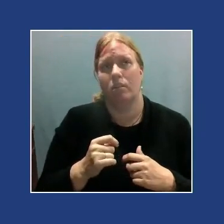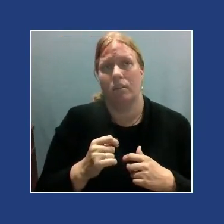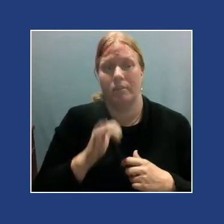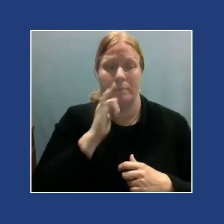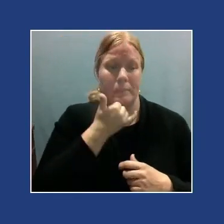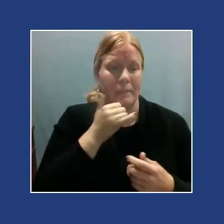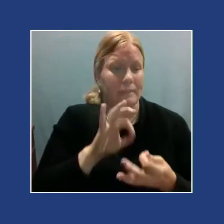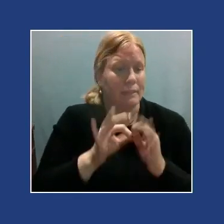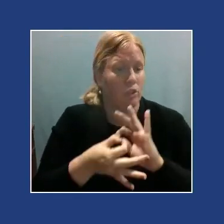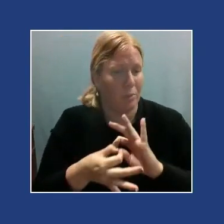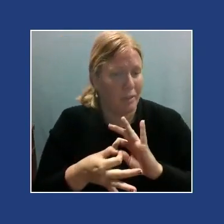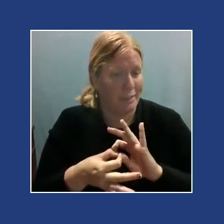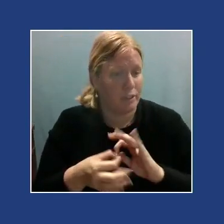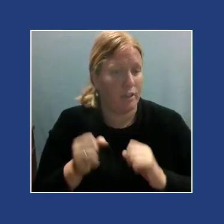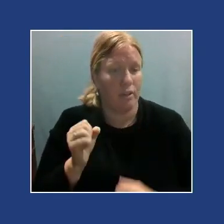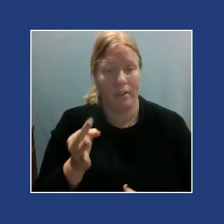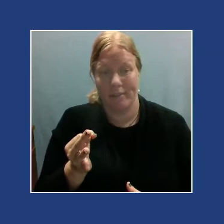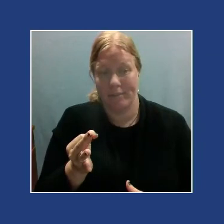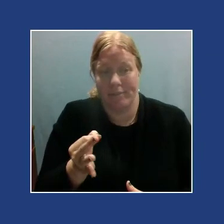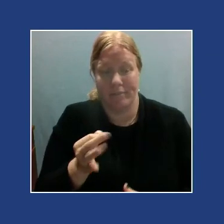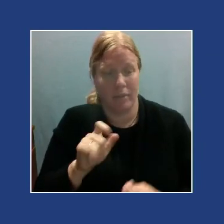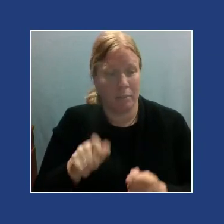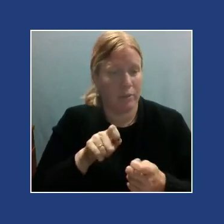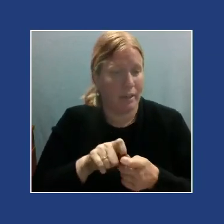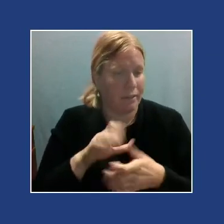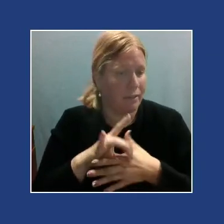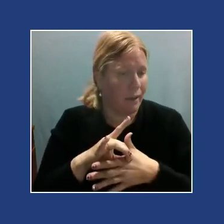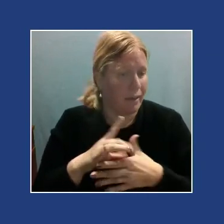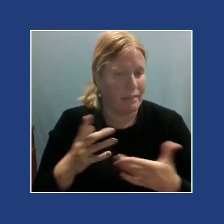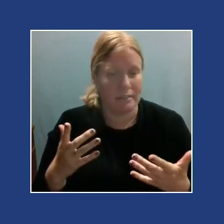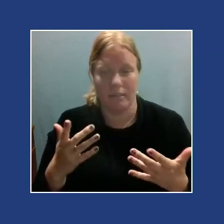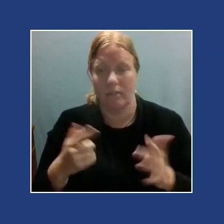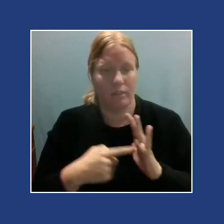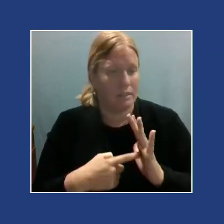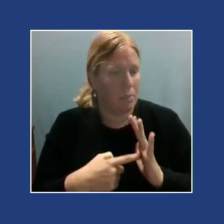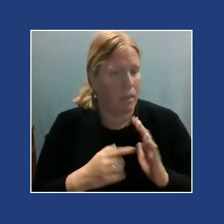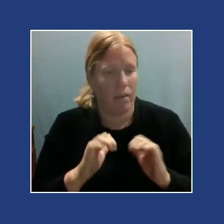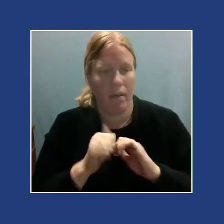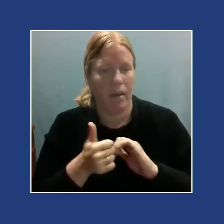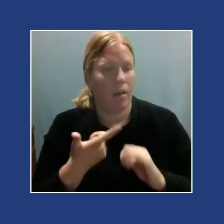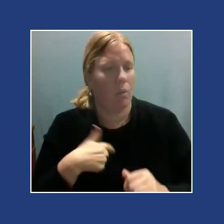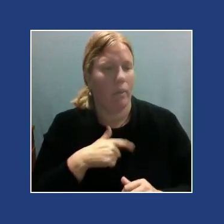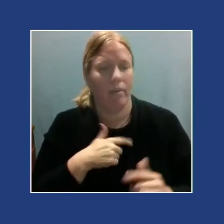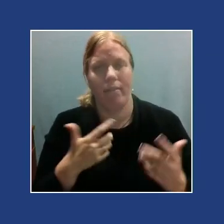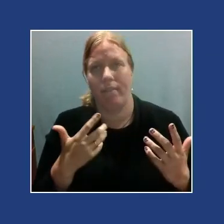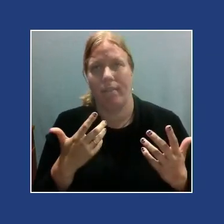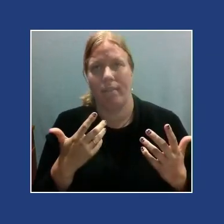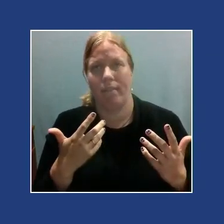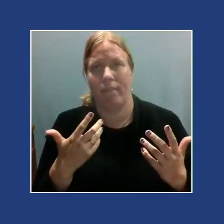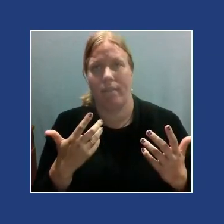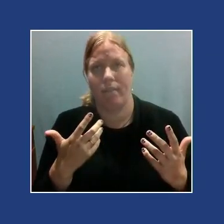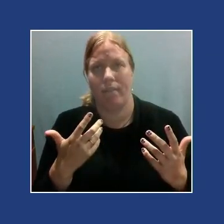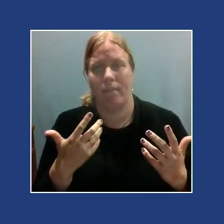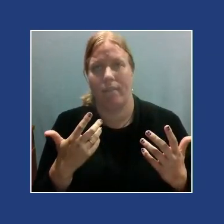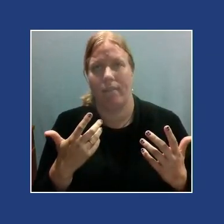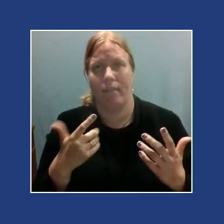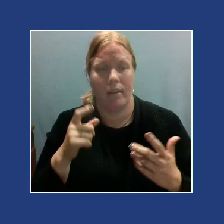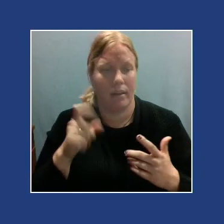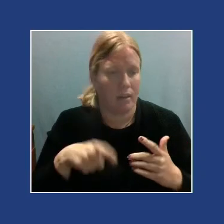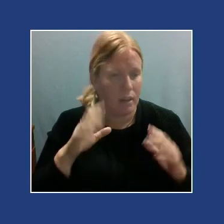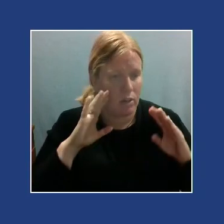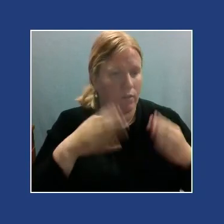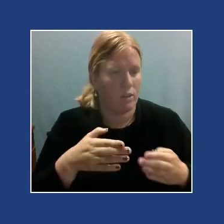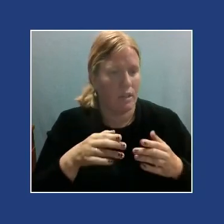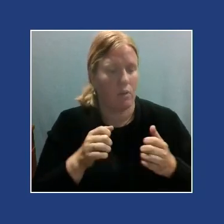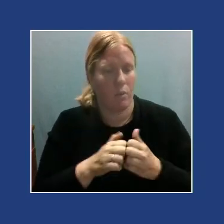misinterpretation, shall we say, of a particular context, which is, for example, what we're taught to work on in mentalization-based therapy